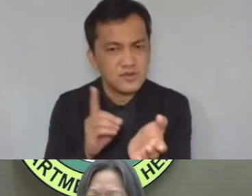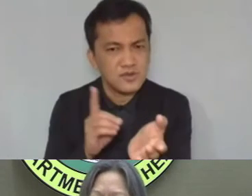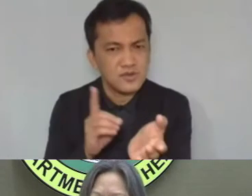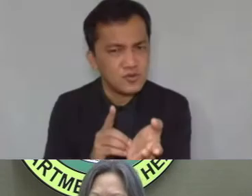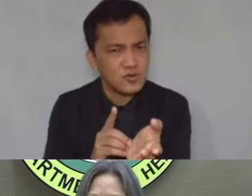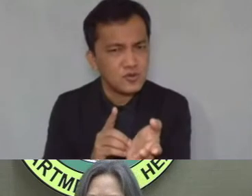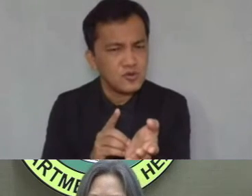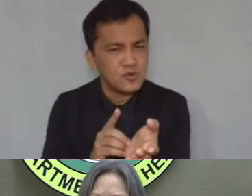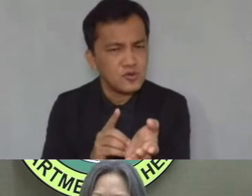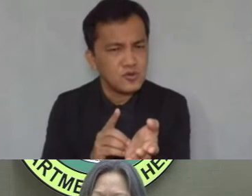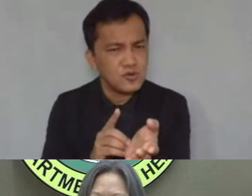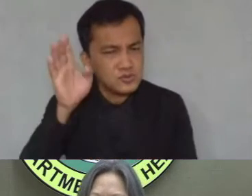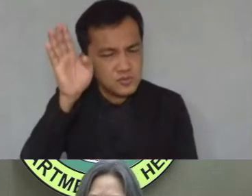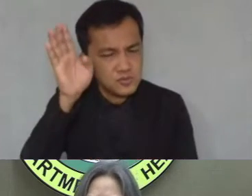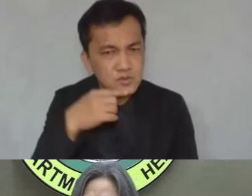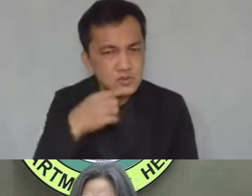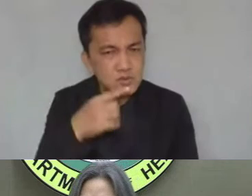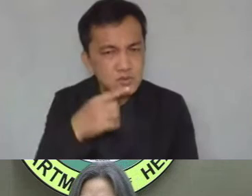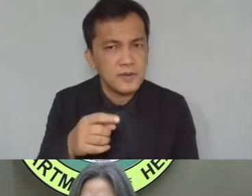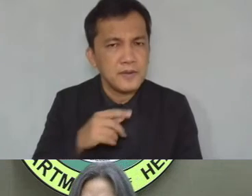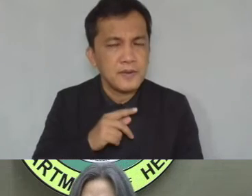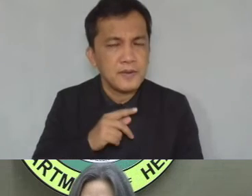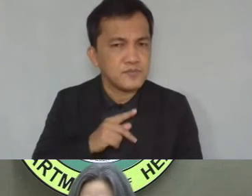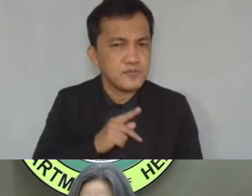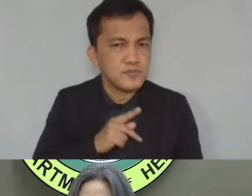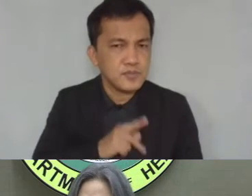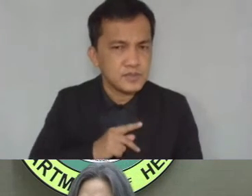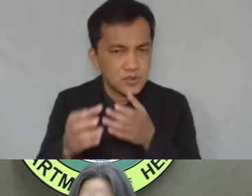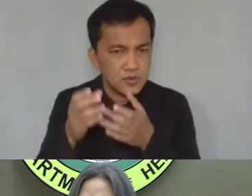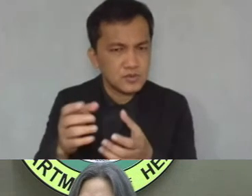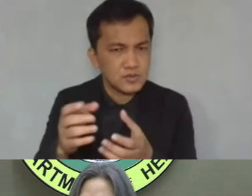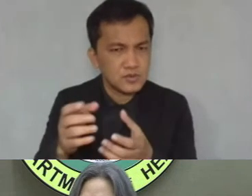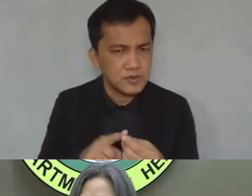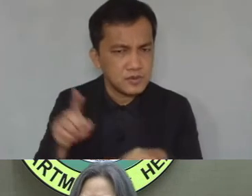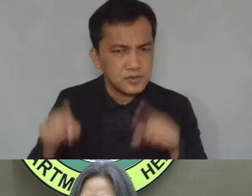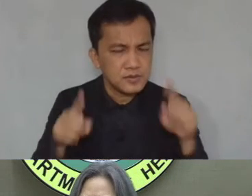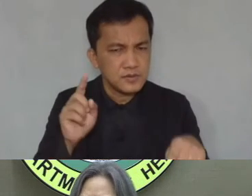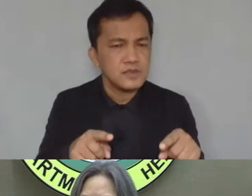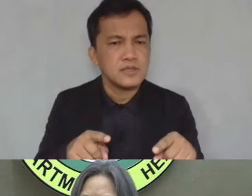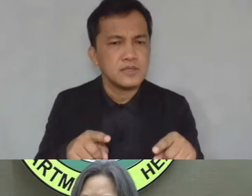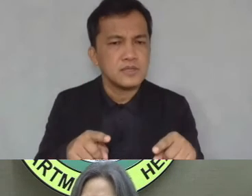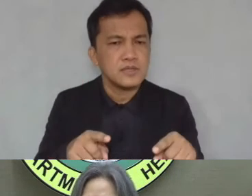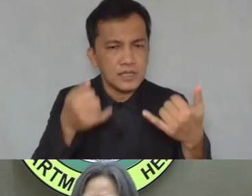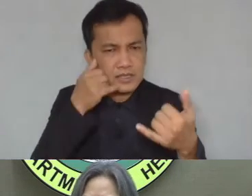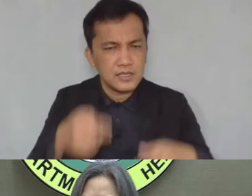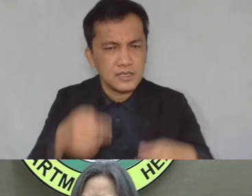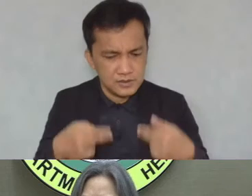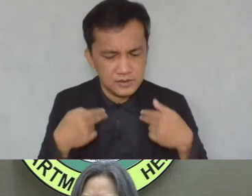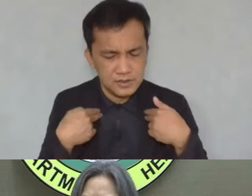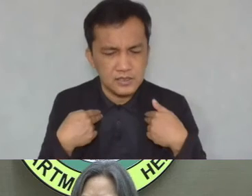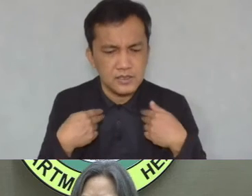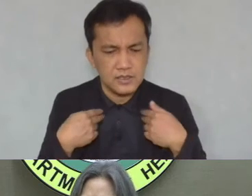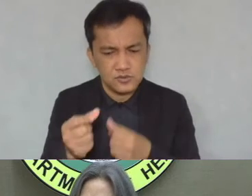Please, this is for Dr. Iris or Dr. Boo. Please comment on the proposition that all who are involved in various